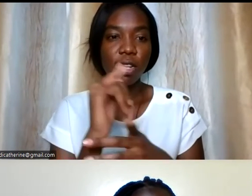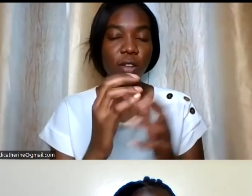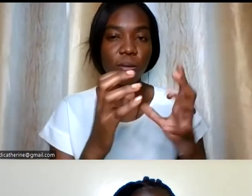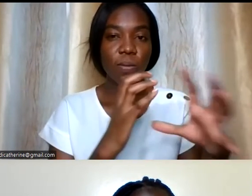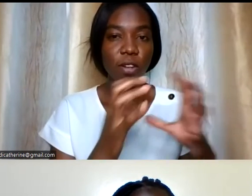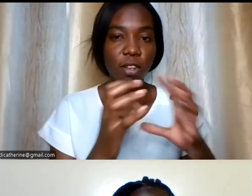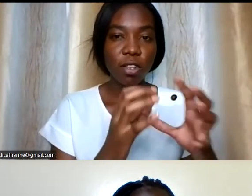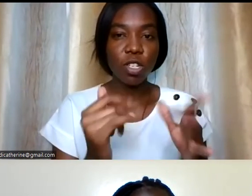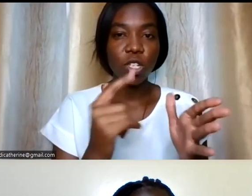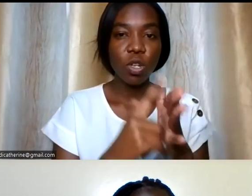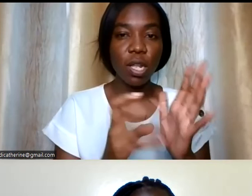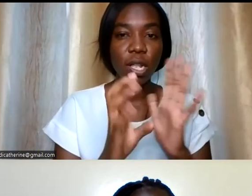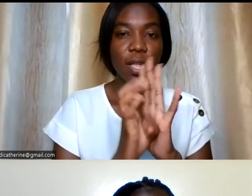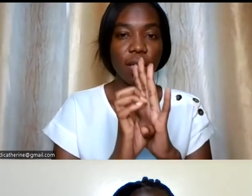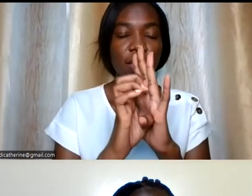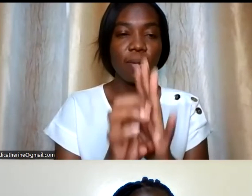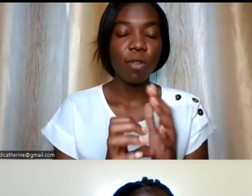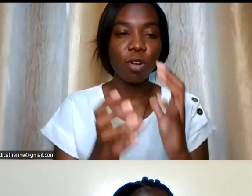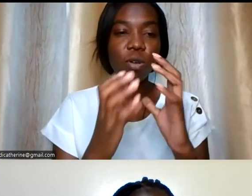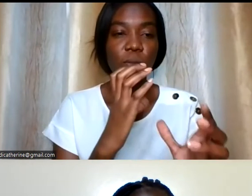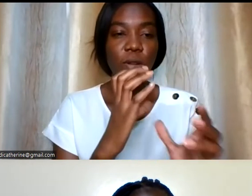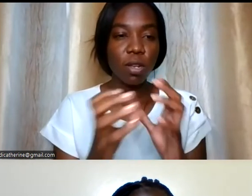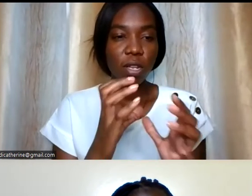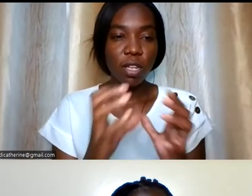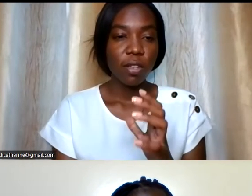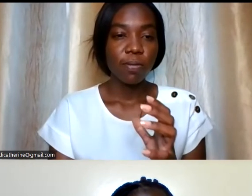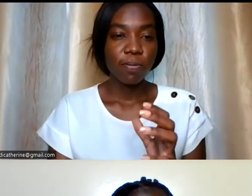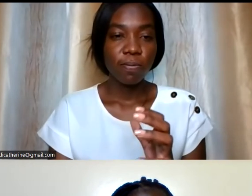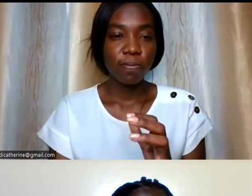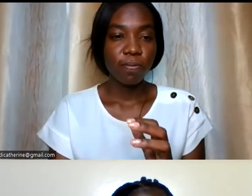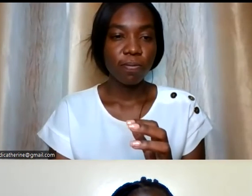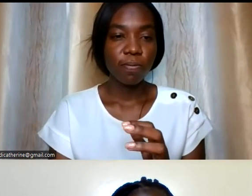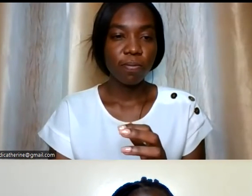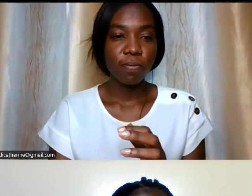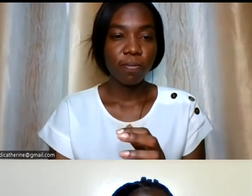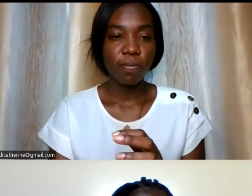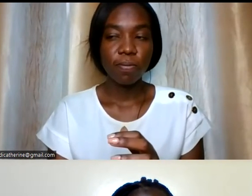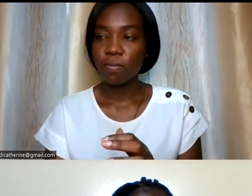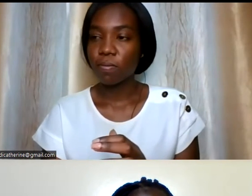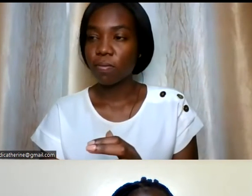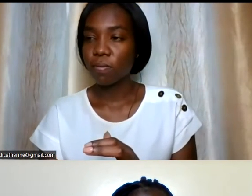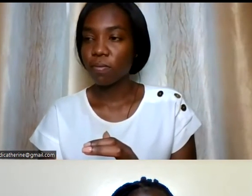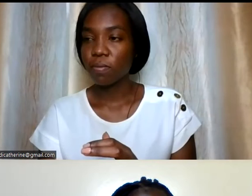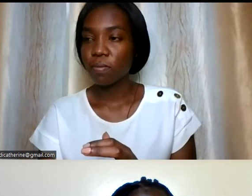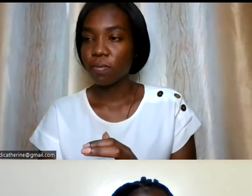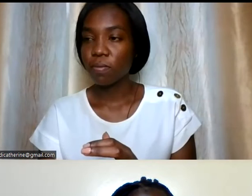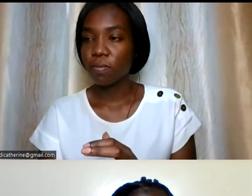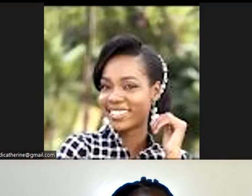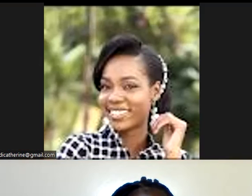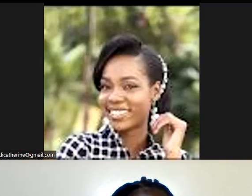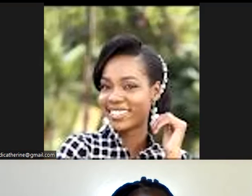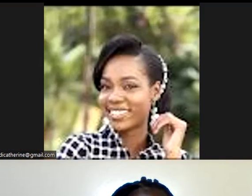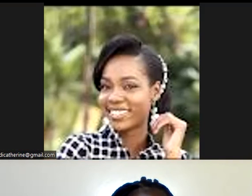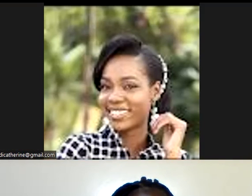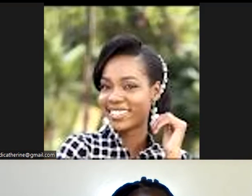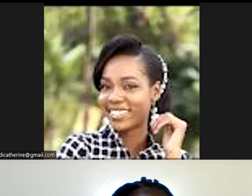that communications in regard to recruitment? At the end of the day, there should be from day one, as an organization, have